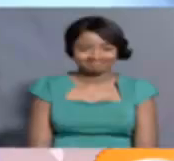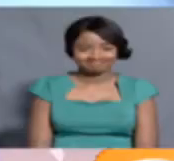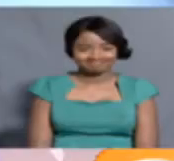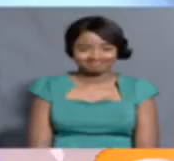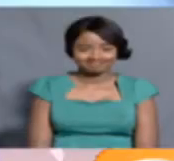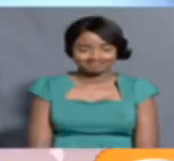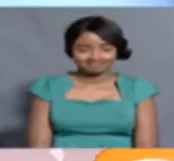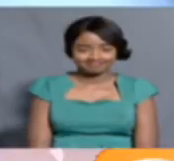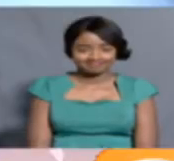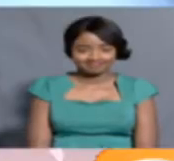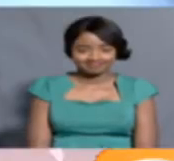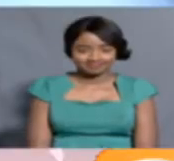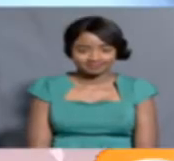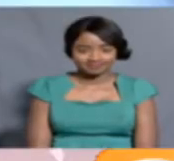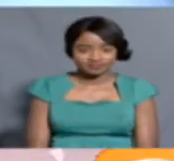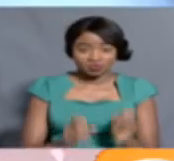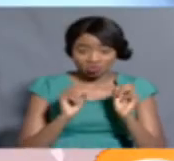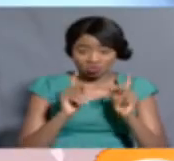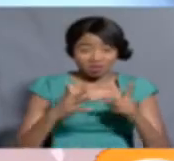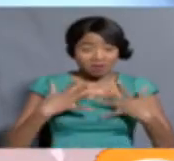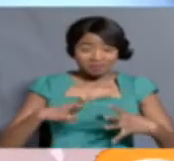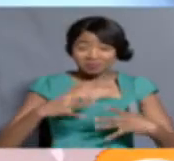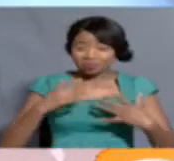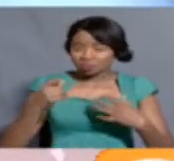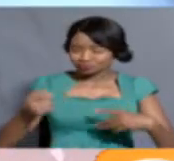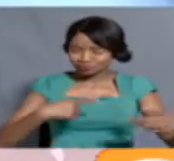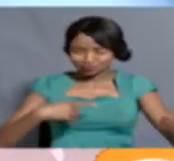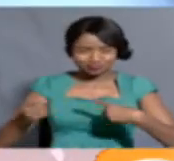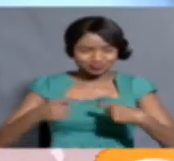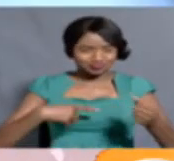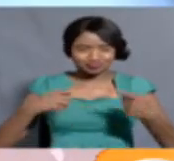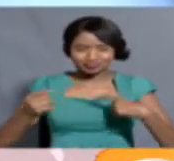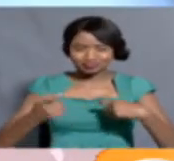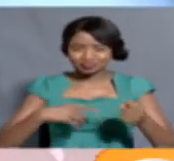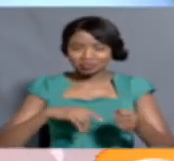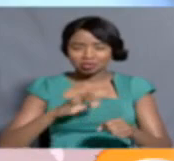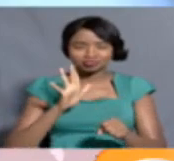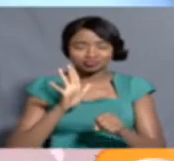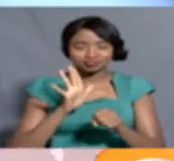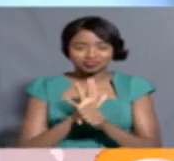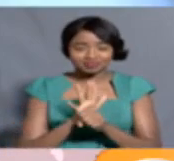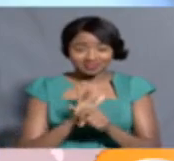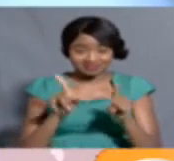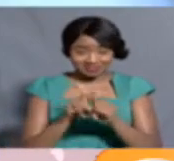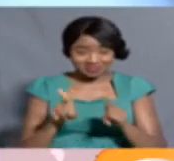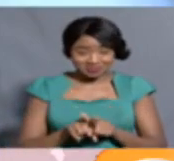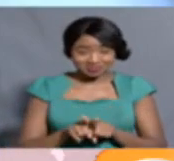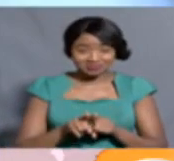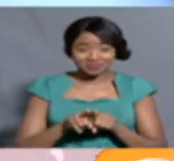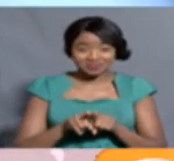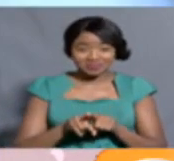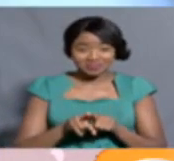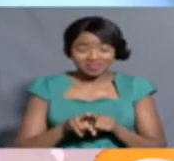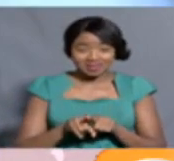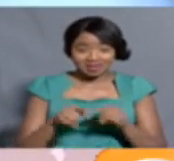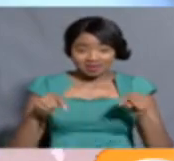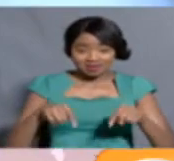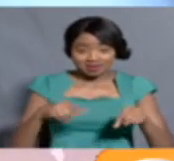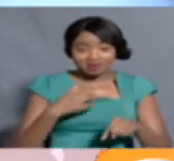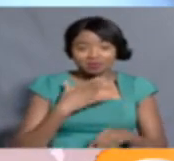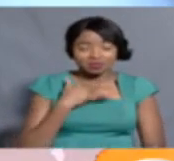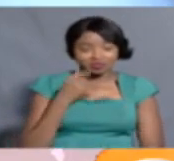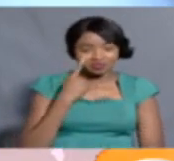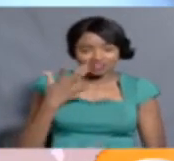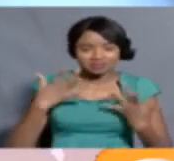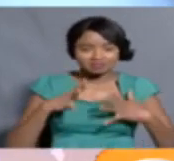of being a Kenyan, but before that, our viewers are really tweeting fast, and we're already trending on Twitter. Thank you for that. We want to see, hear what people are